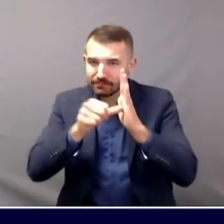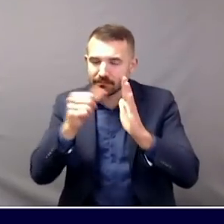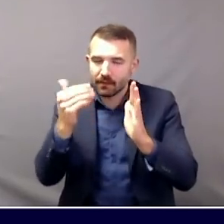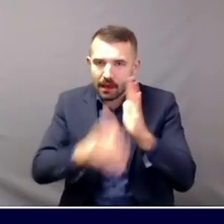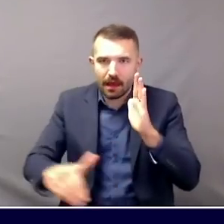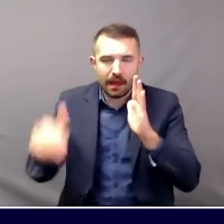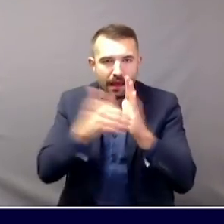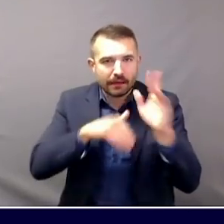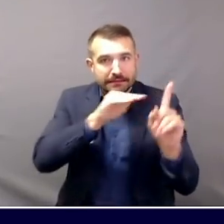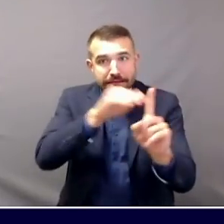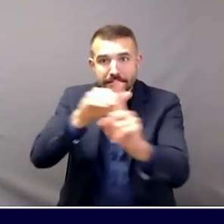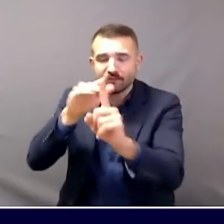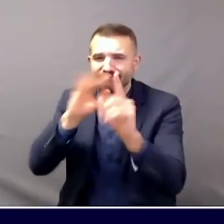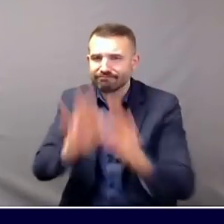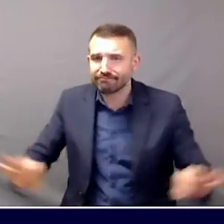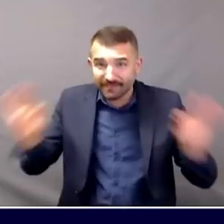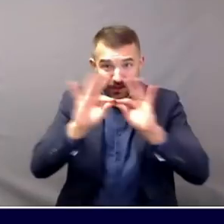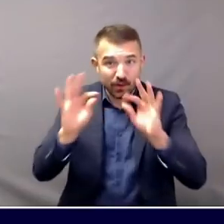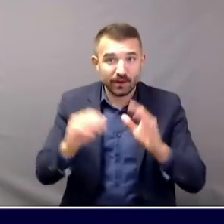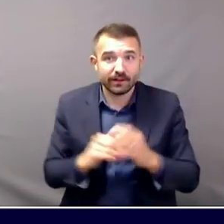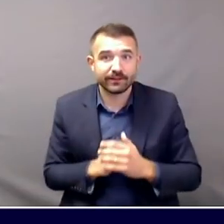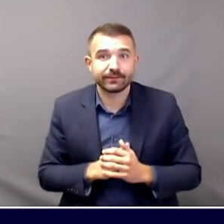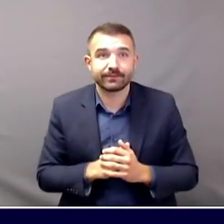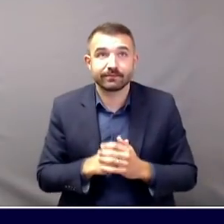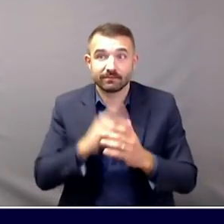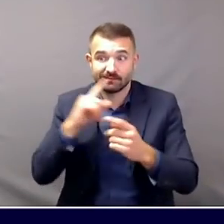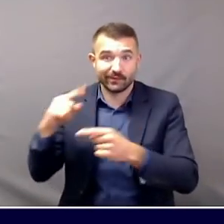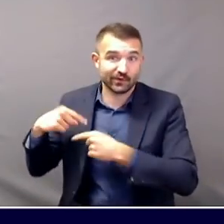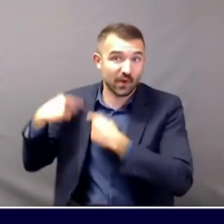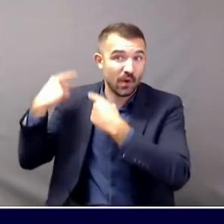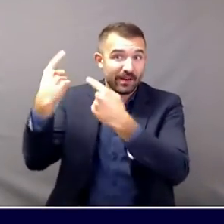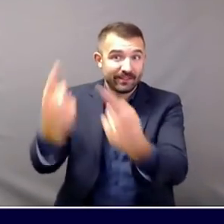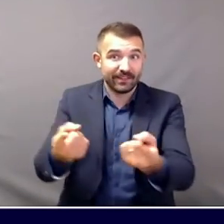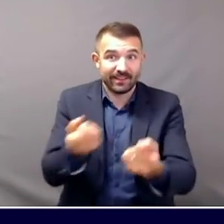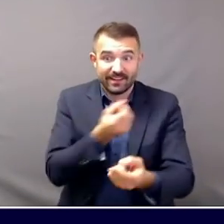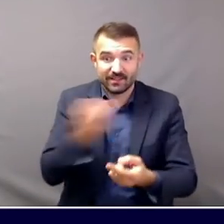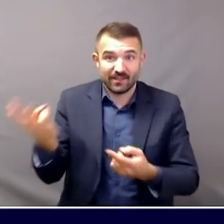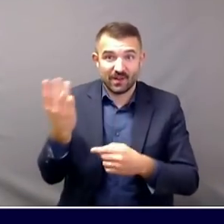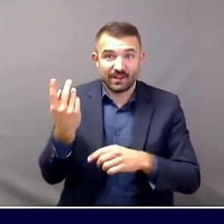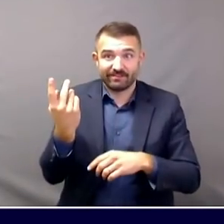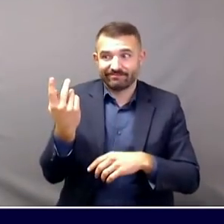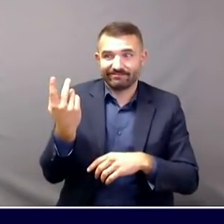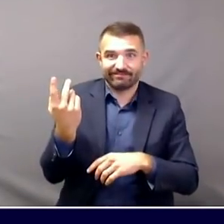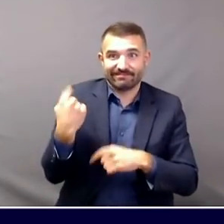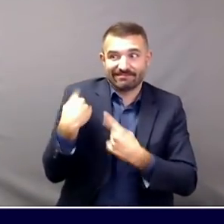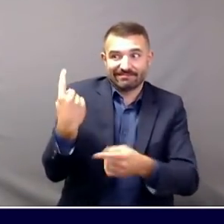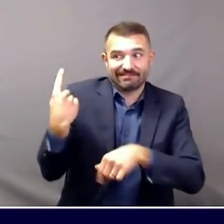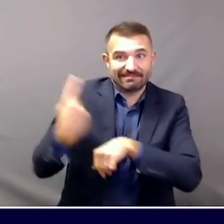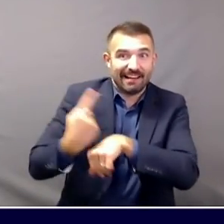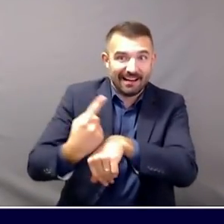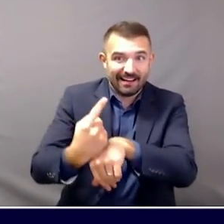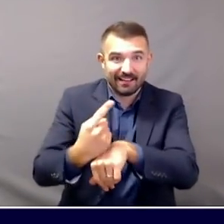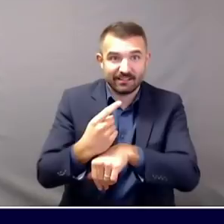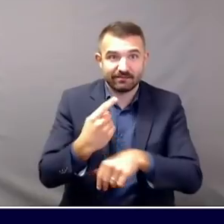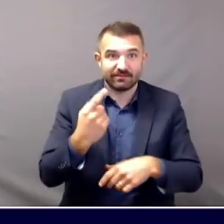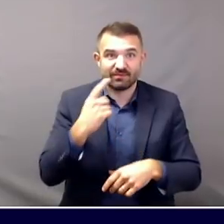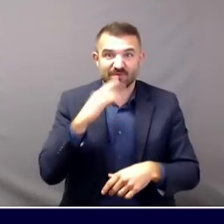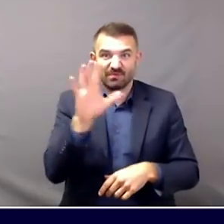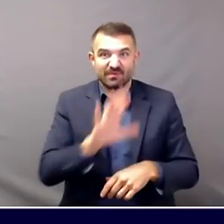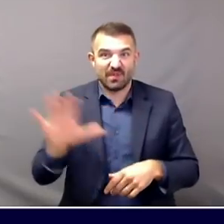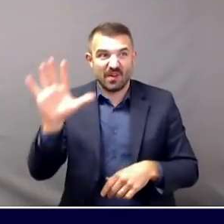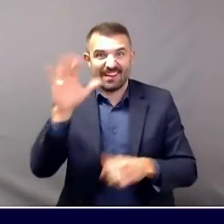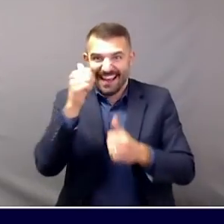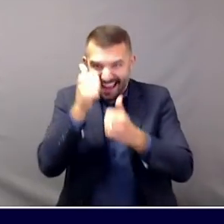Consistently, every single day now, we are recording cases across most counties in Maine in zip codes and areas where